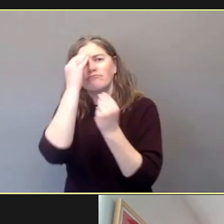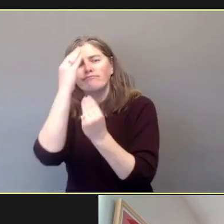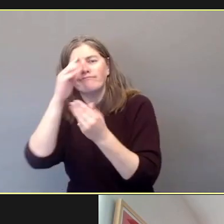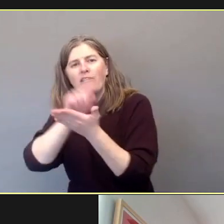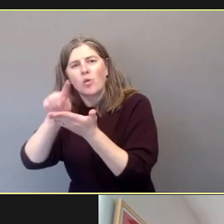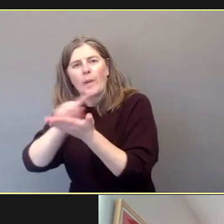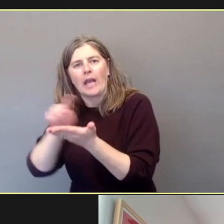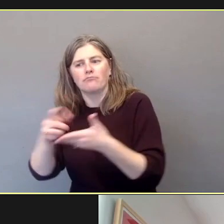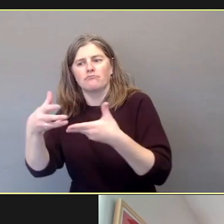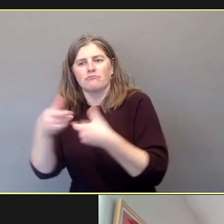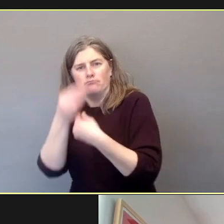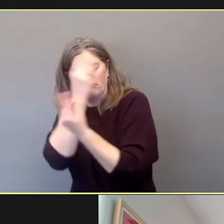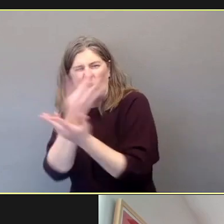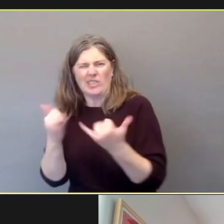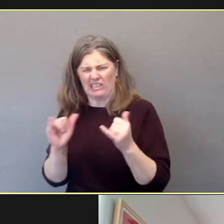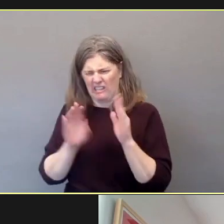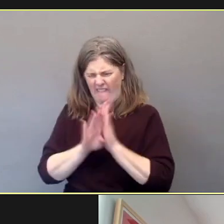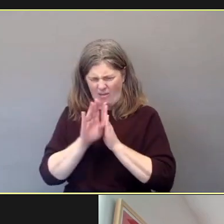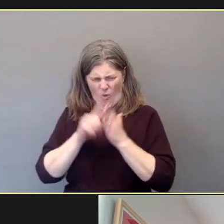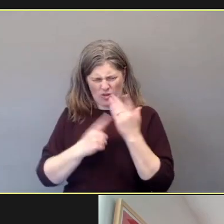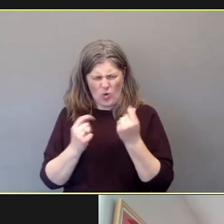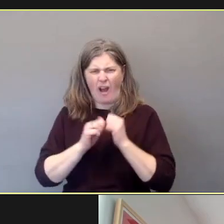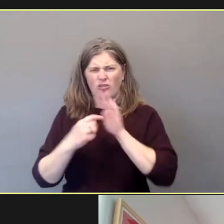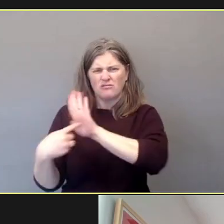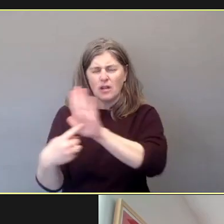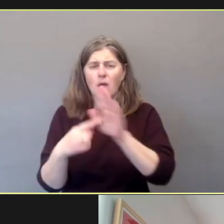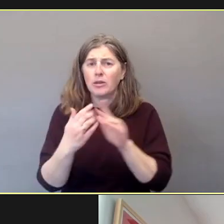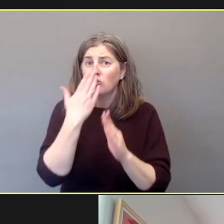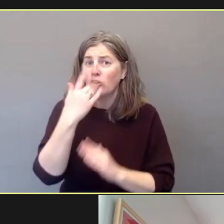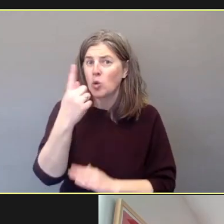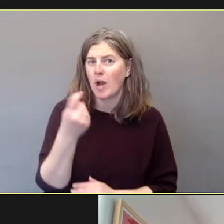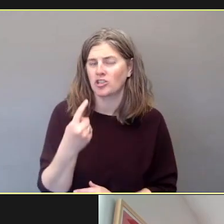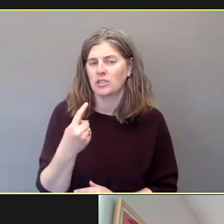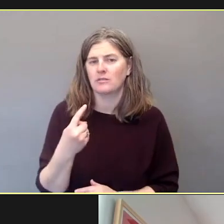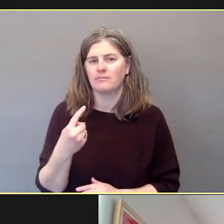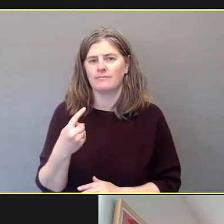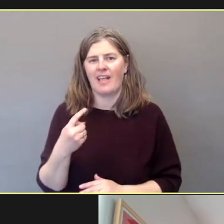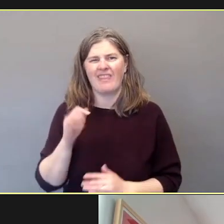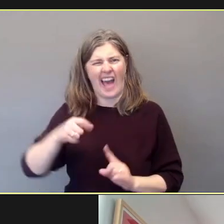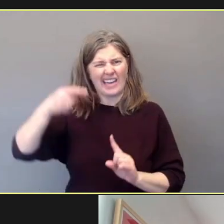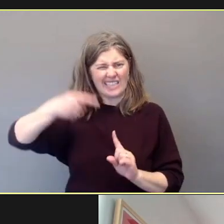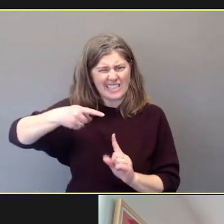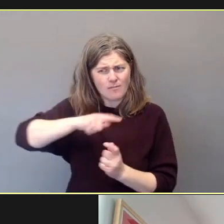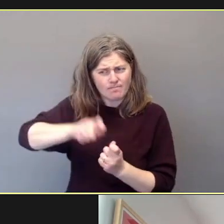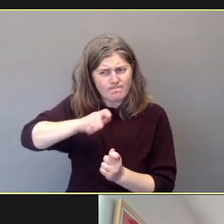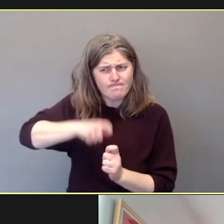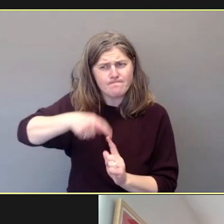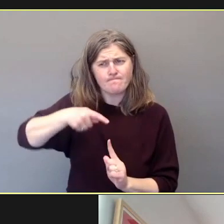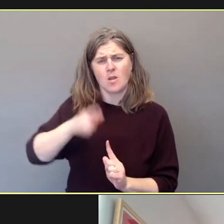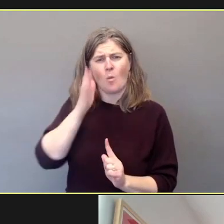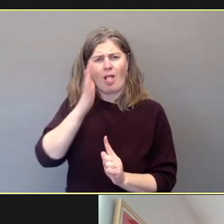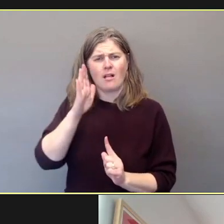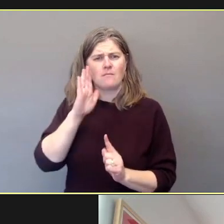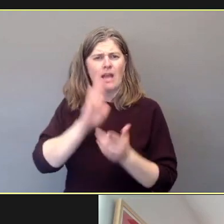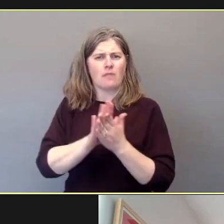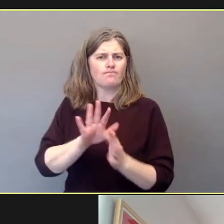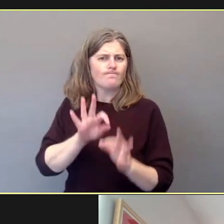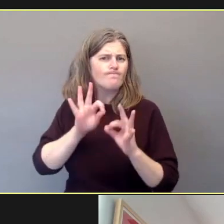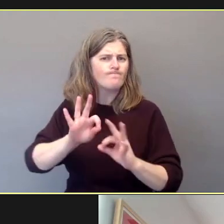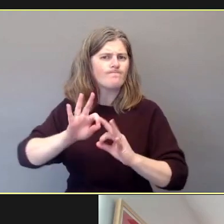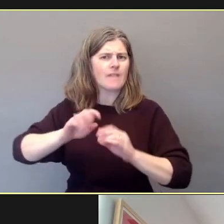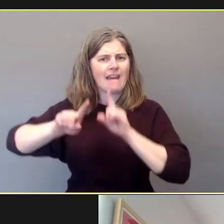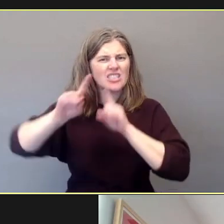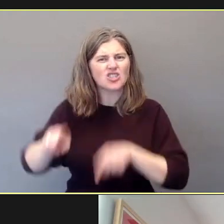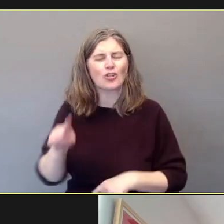But we're still working on that. But it's a good question, but I don't think that's going to be the end of